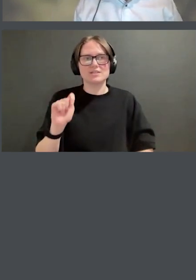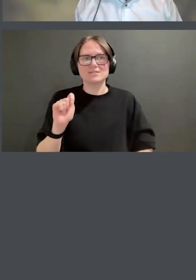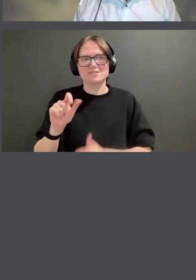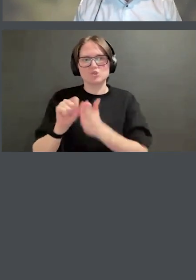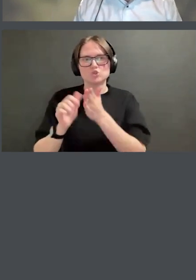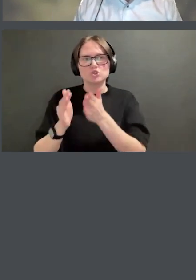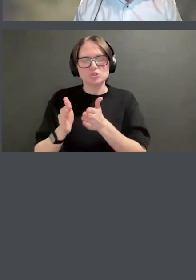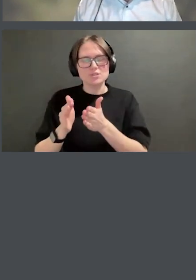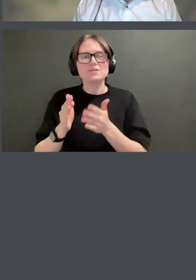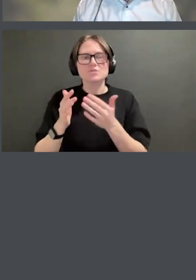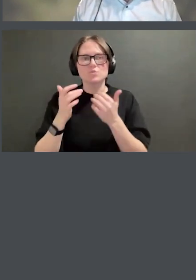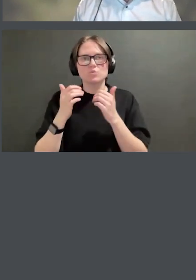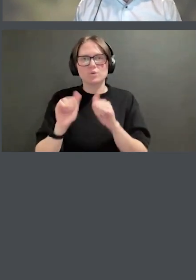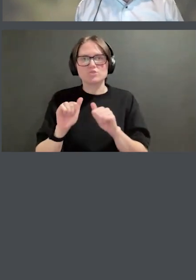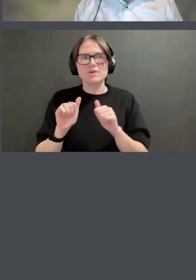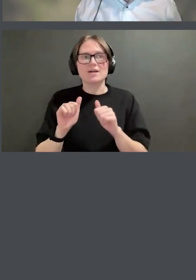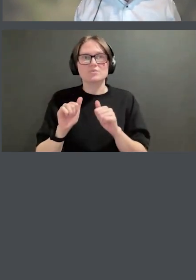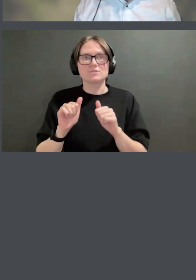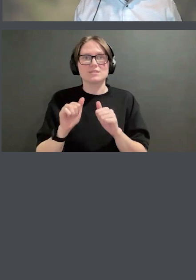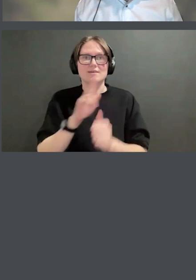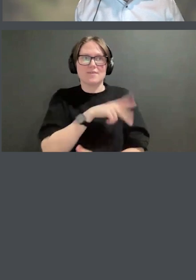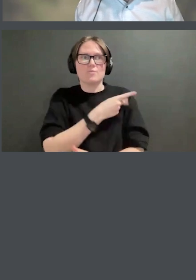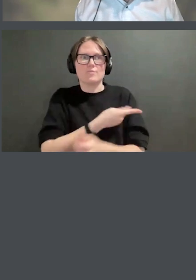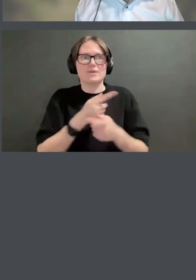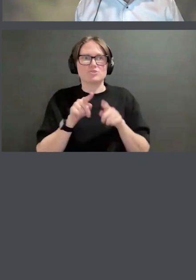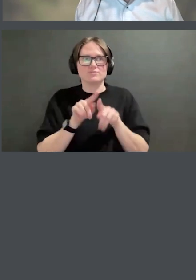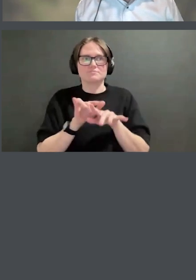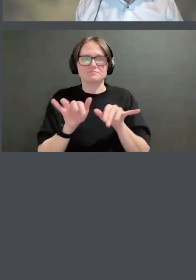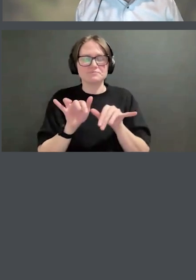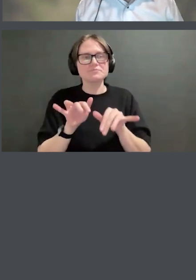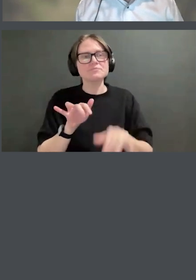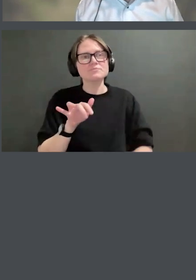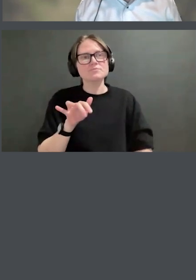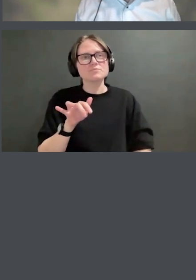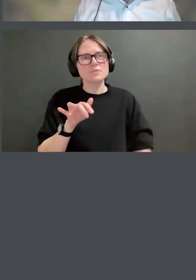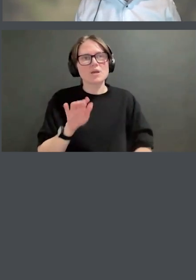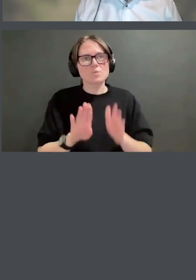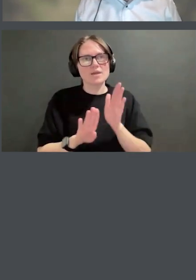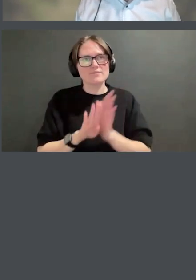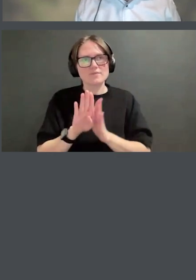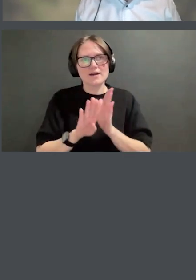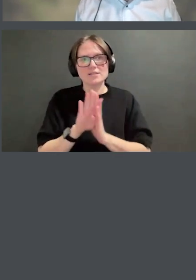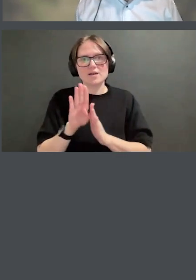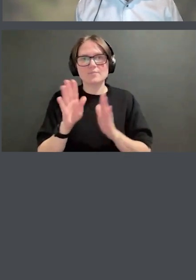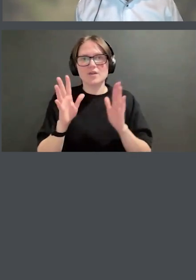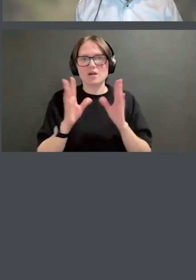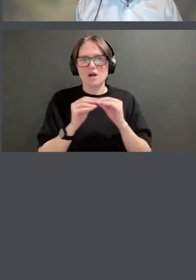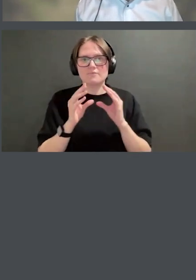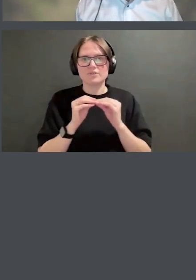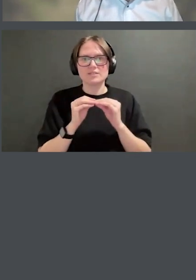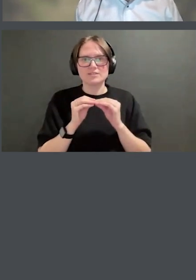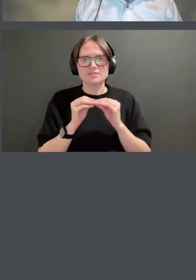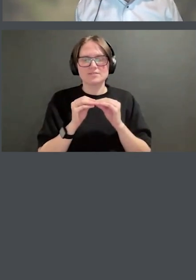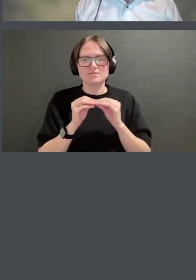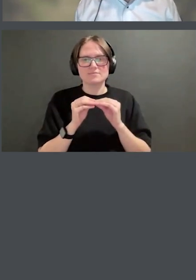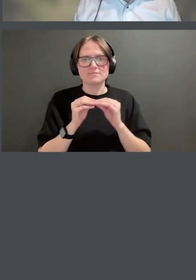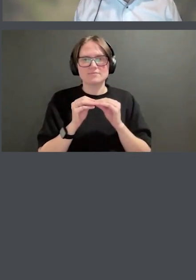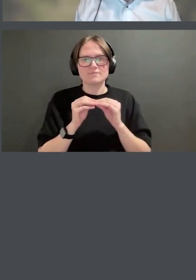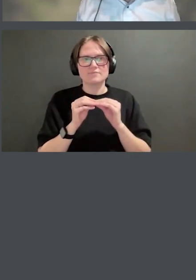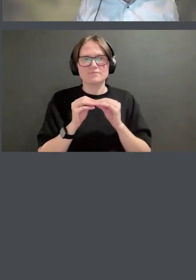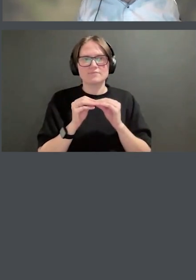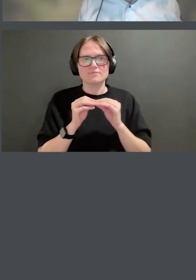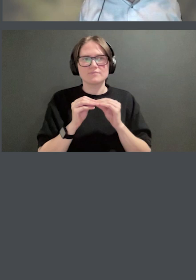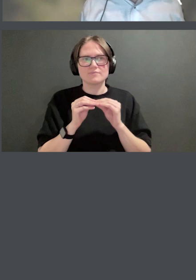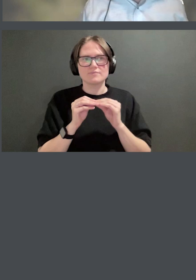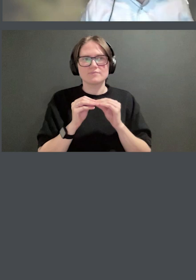try to see these patients in tandem, and we have developed a conference where we meet roughly monthly